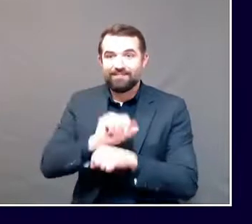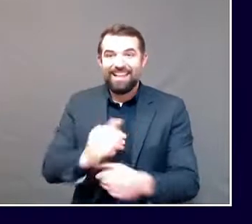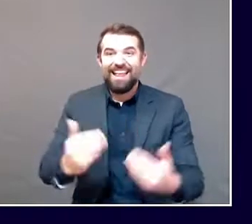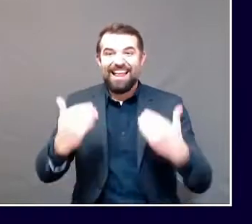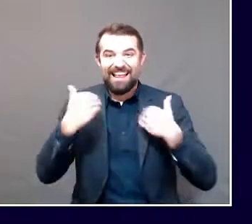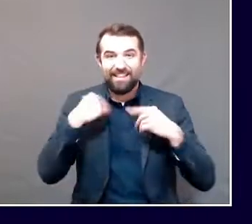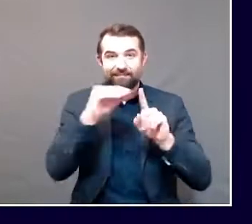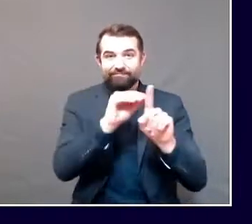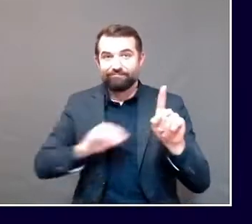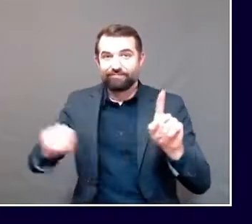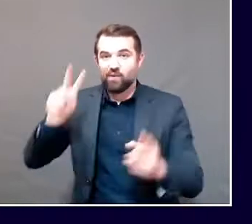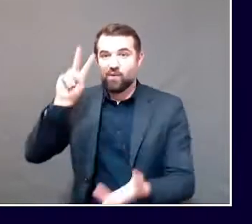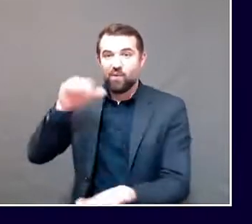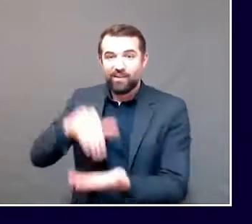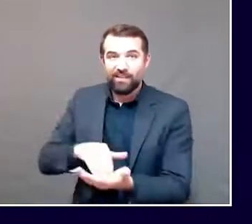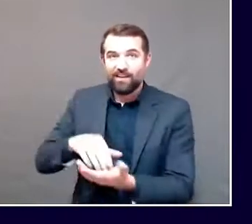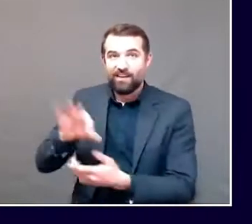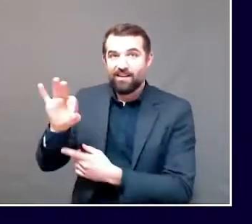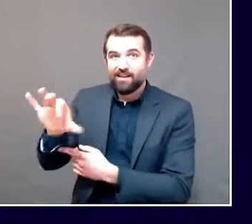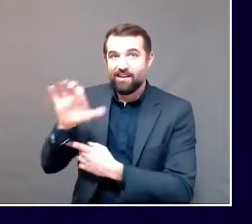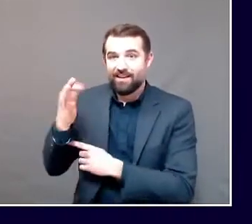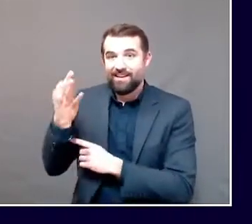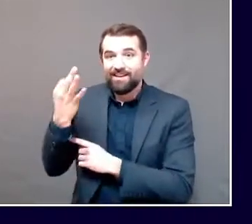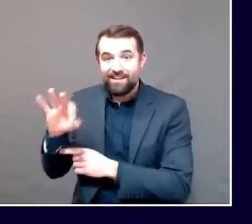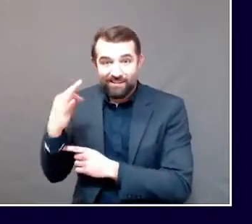2,919 of them have been among healthcare workers.